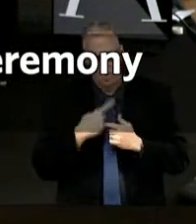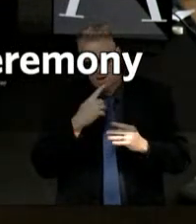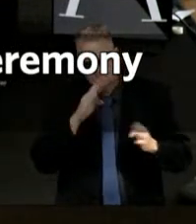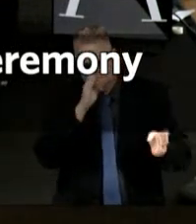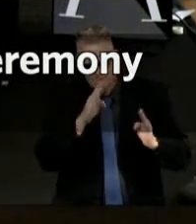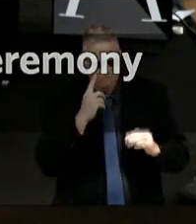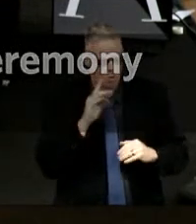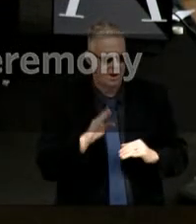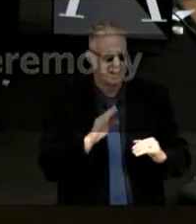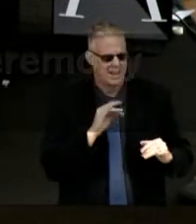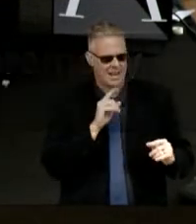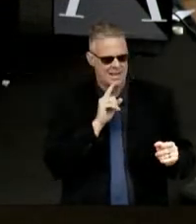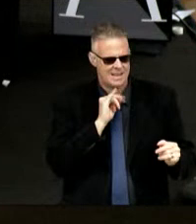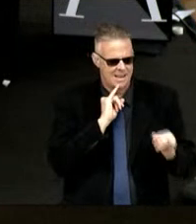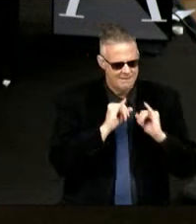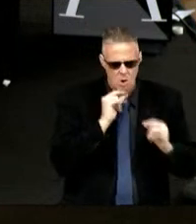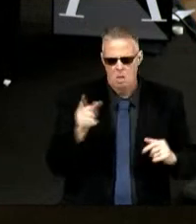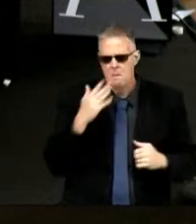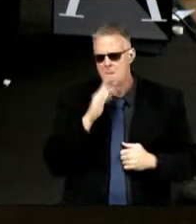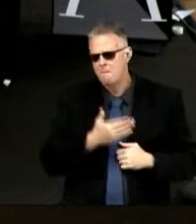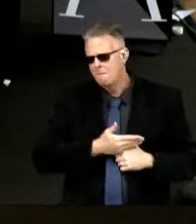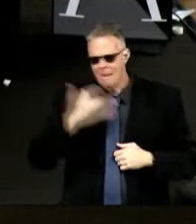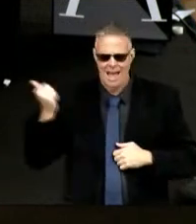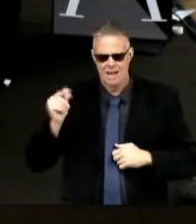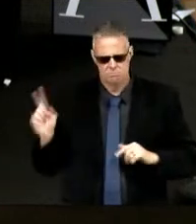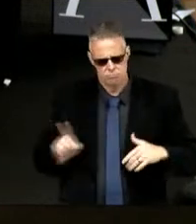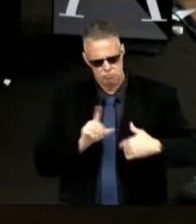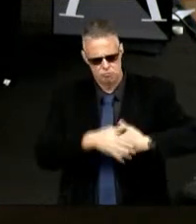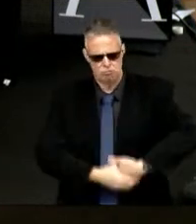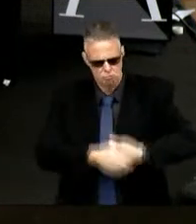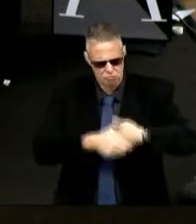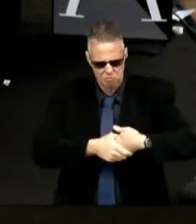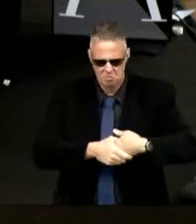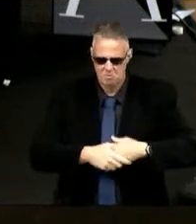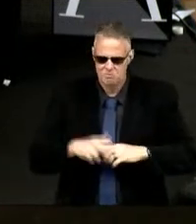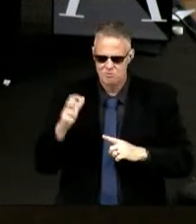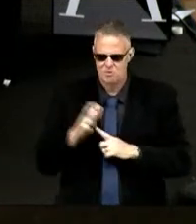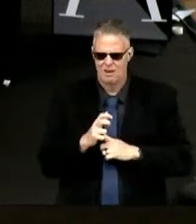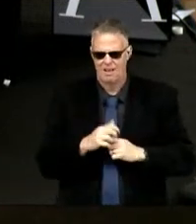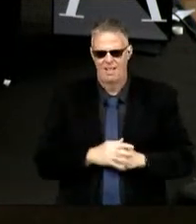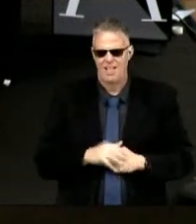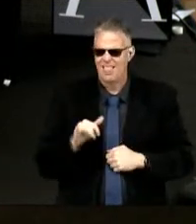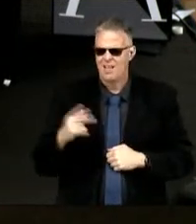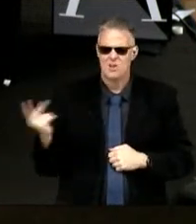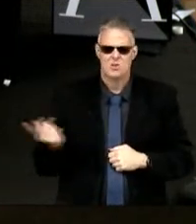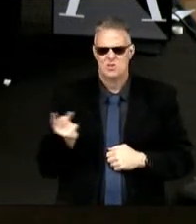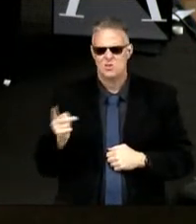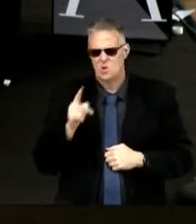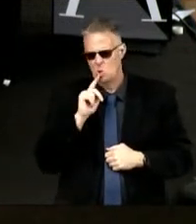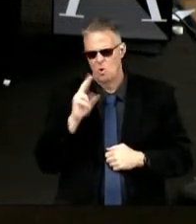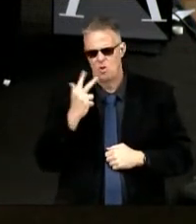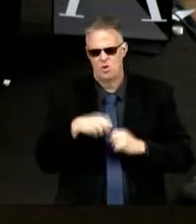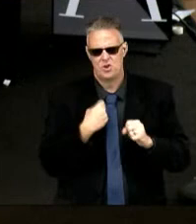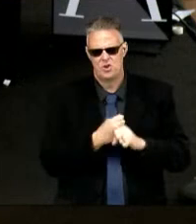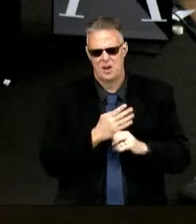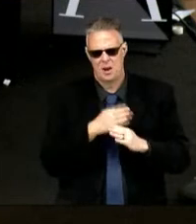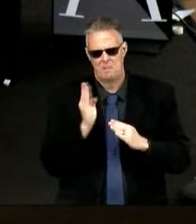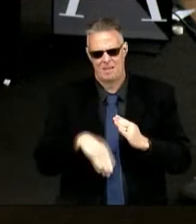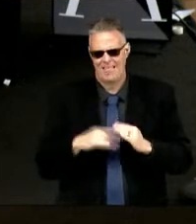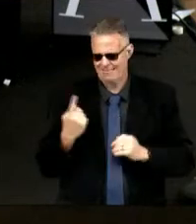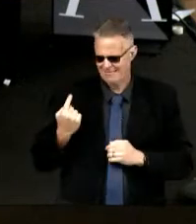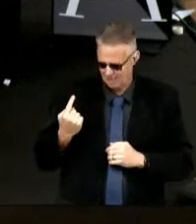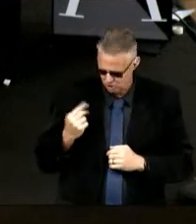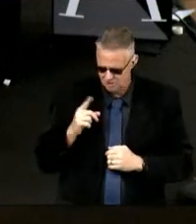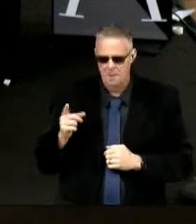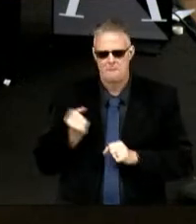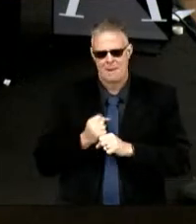for an interview and was the best handshaker I have ever seen. These two were totally in the third year completer mode this past year,